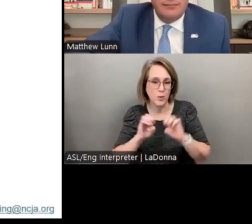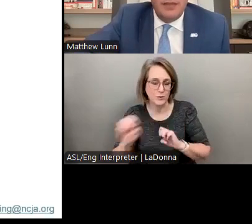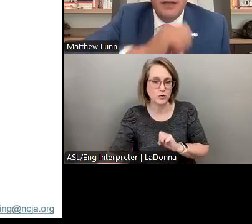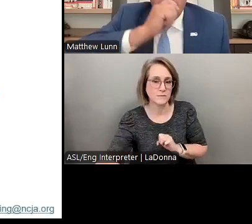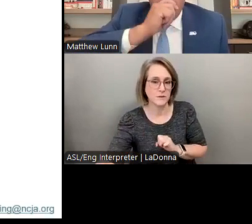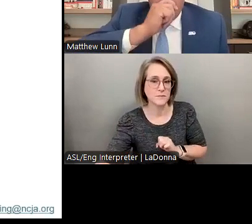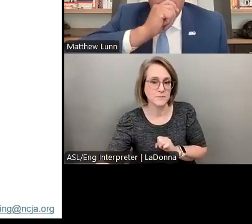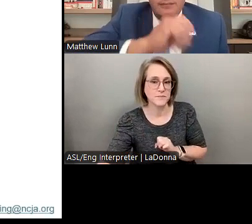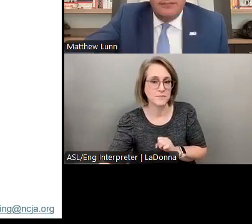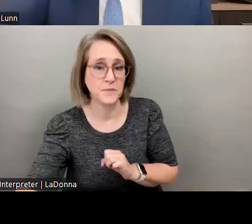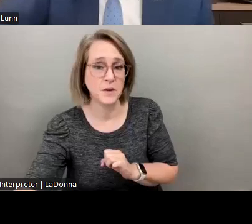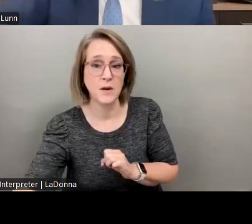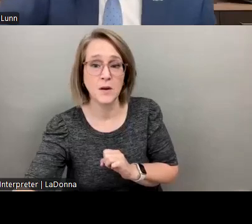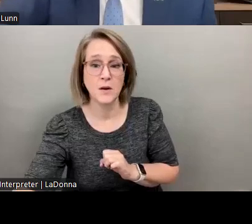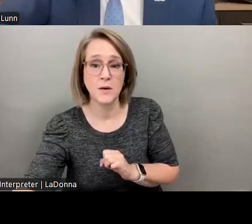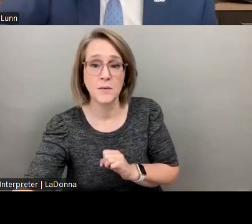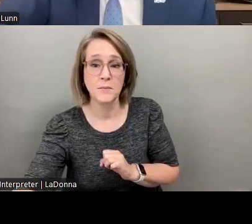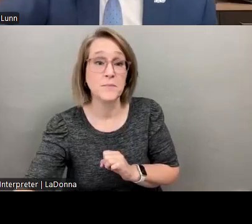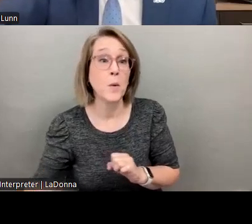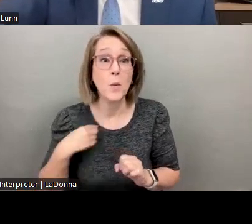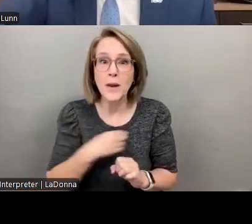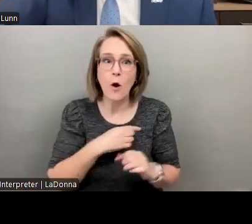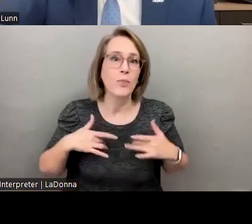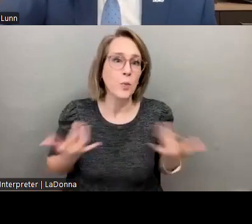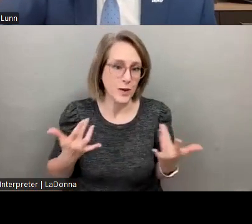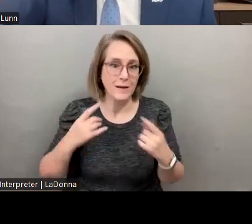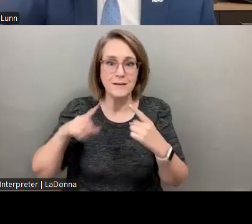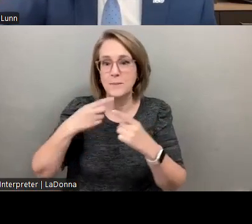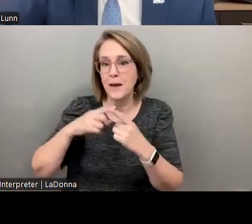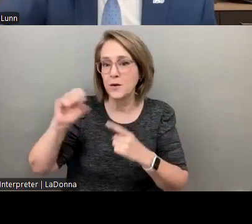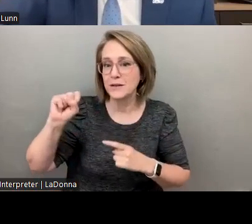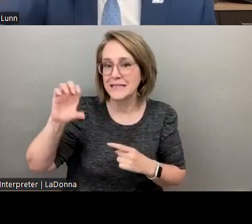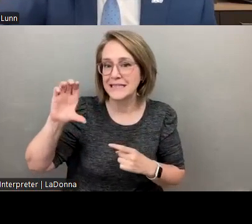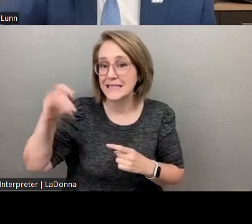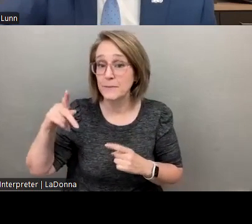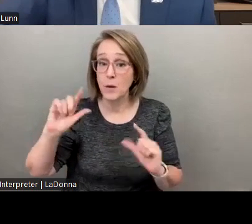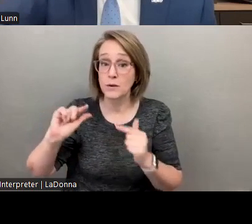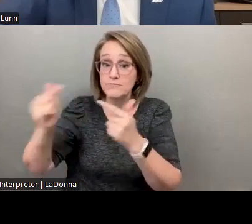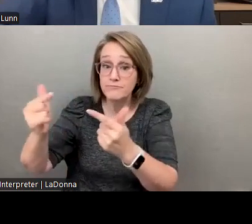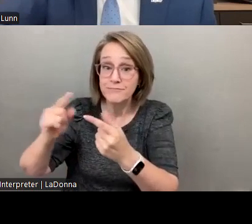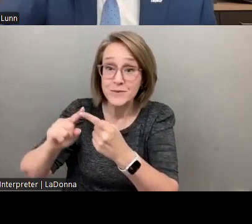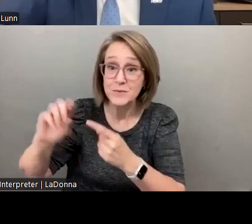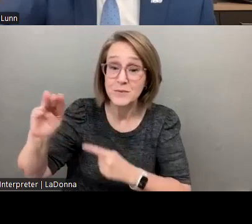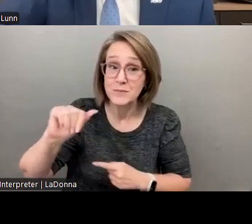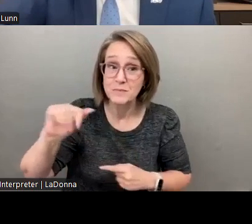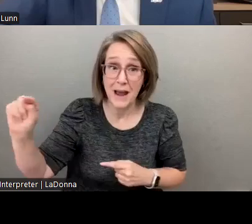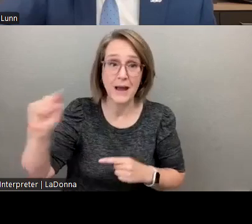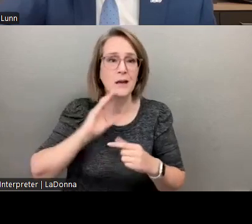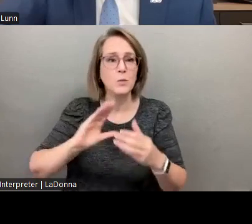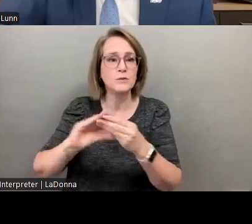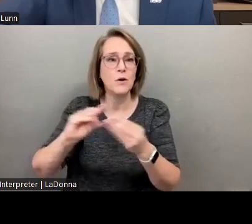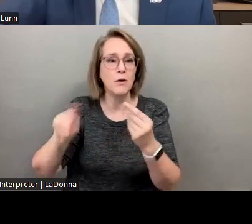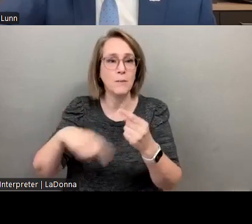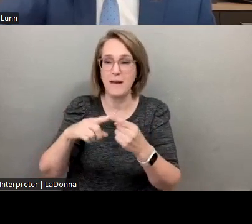So we're just thrilled about SCIP, and I want to turn it to Matt to talk about how this